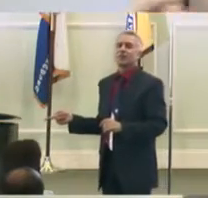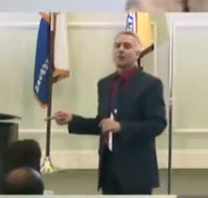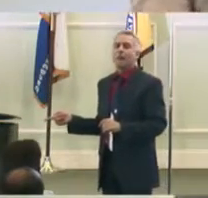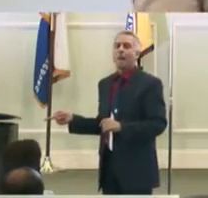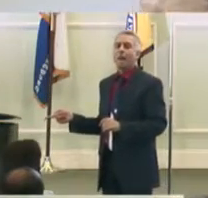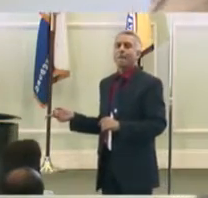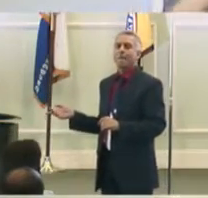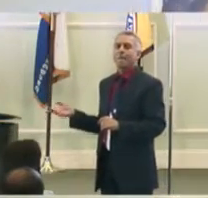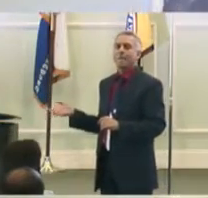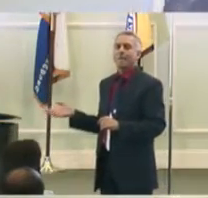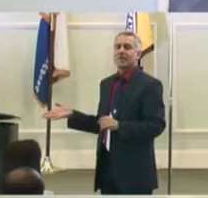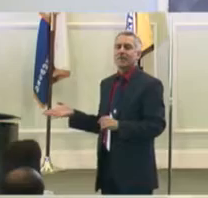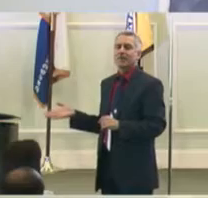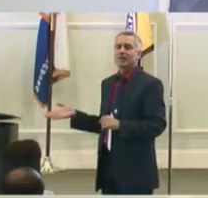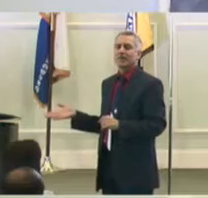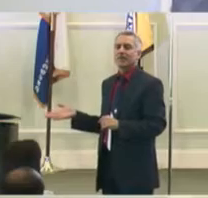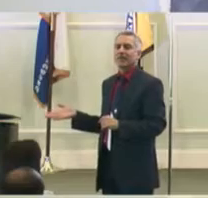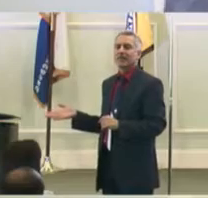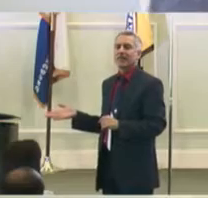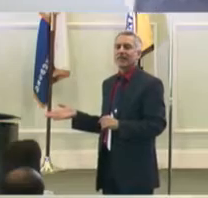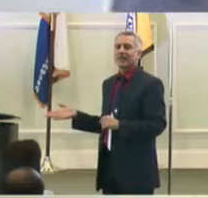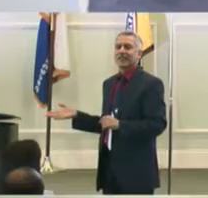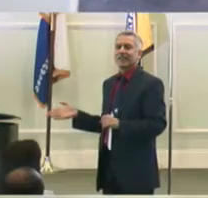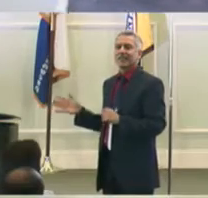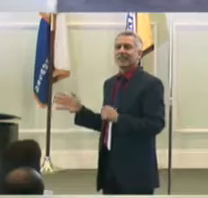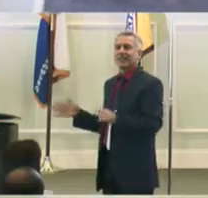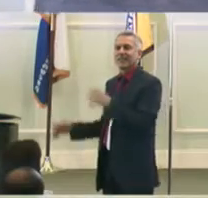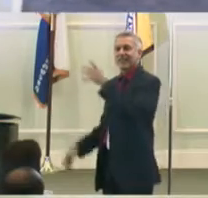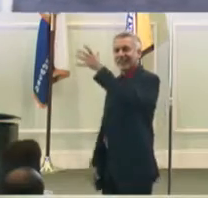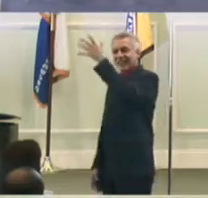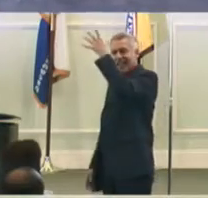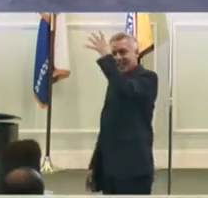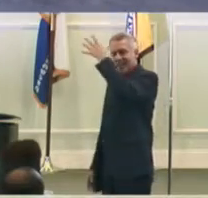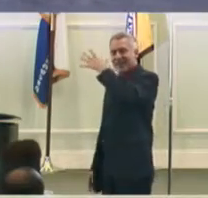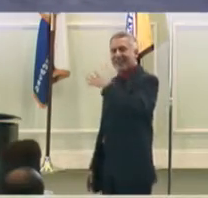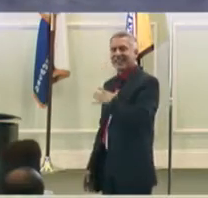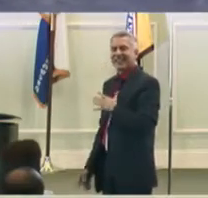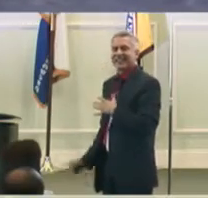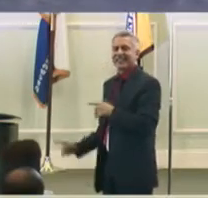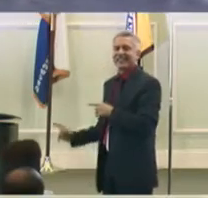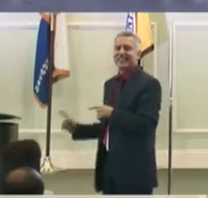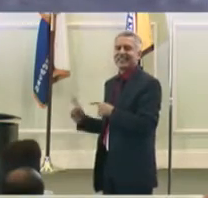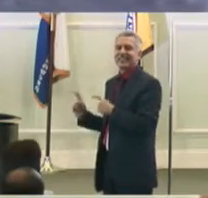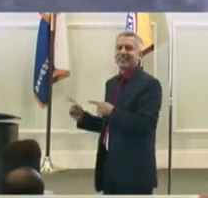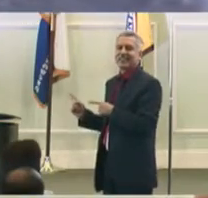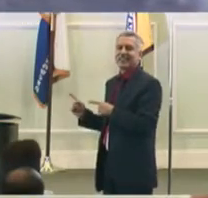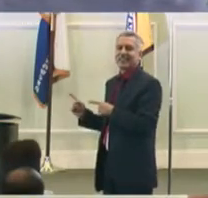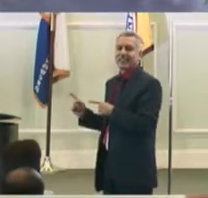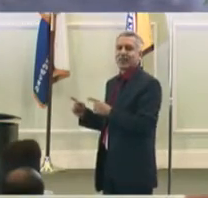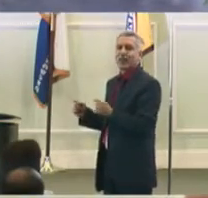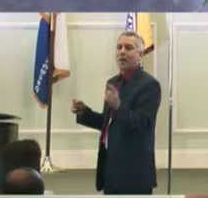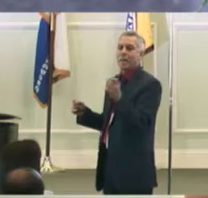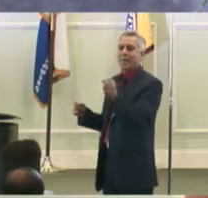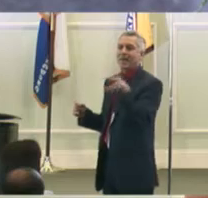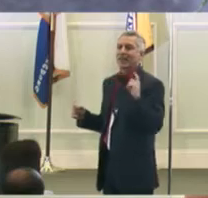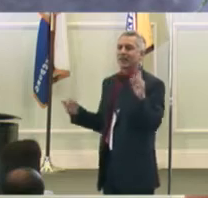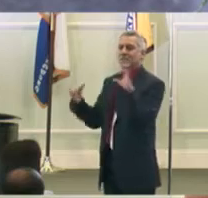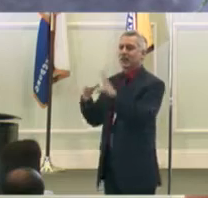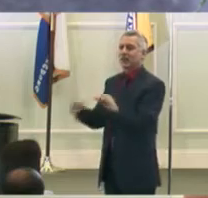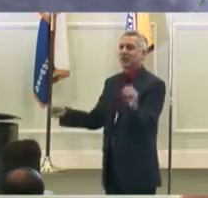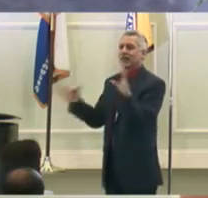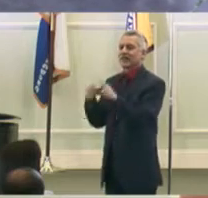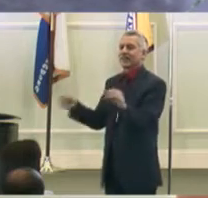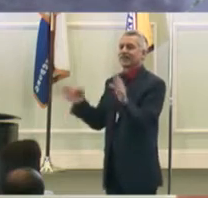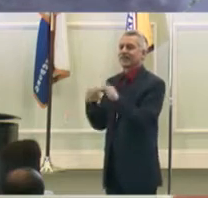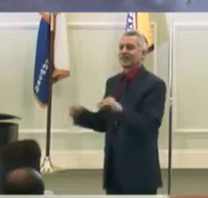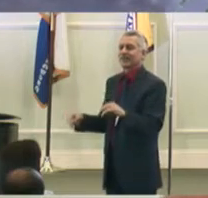won't find it in the hymnal. It's in the Baptist hymnal. I said, oh, I can't use that. I can't have you guys turn to it. But as I reflect back to Mr. Dorsey, I see a